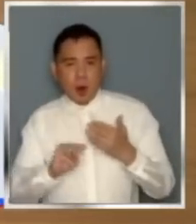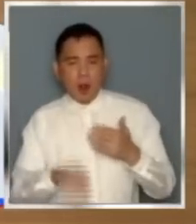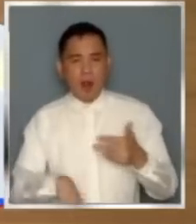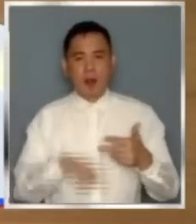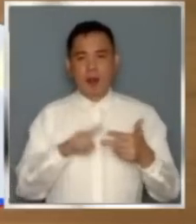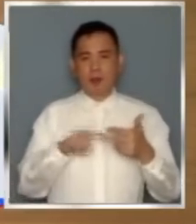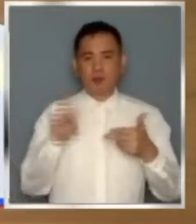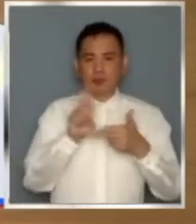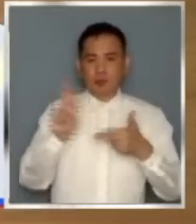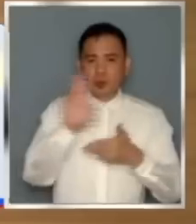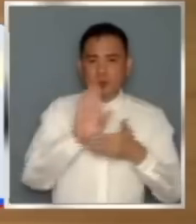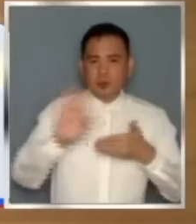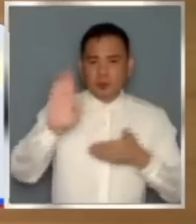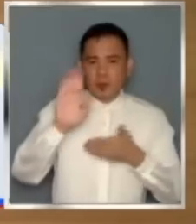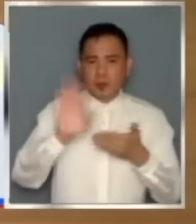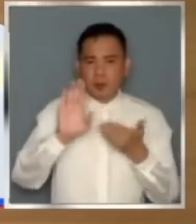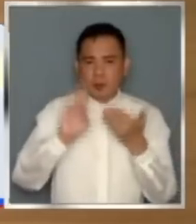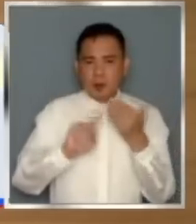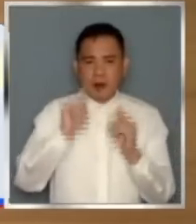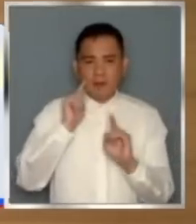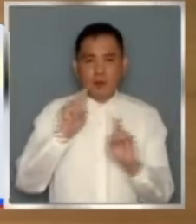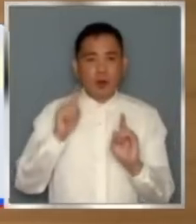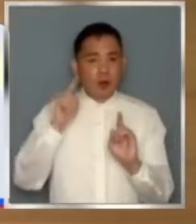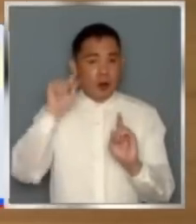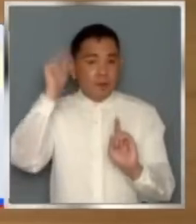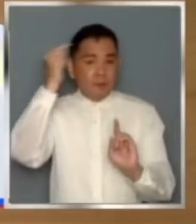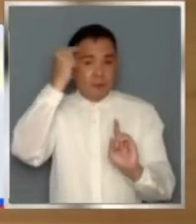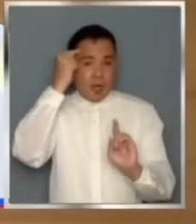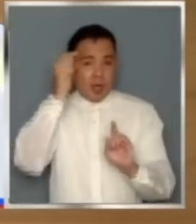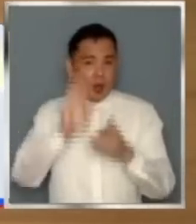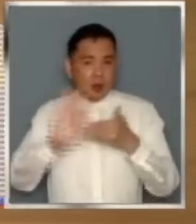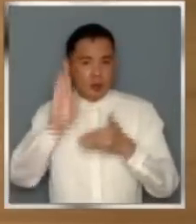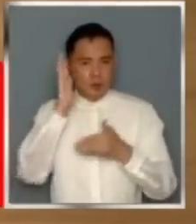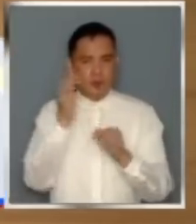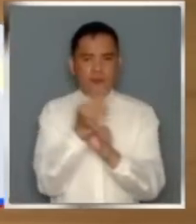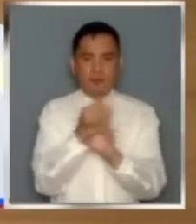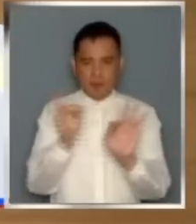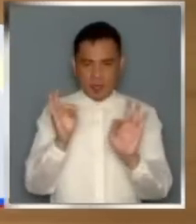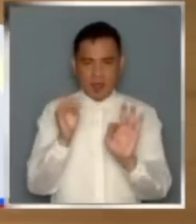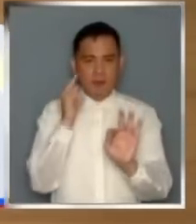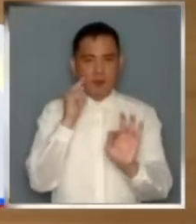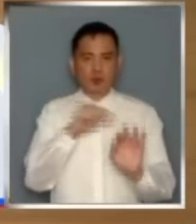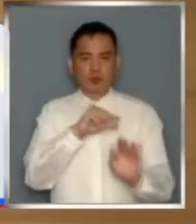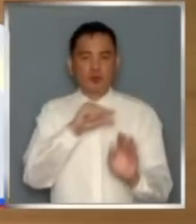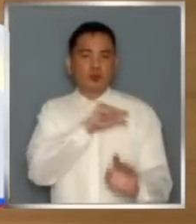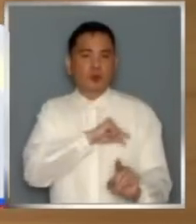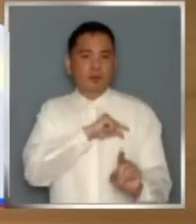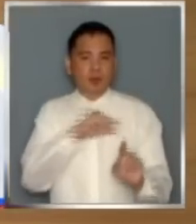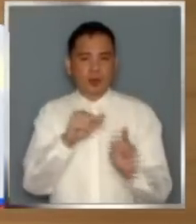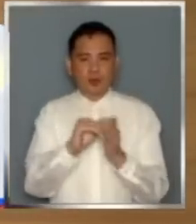universities and colleges will remain free for our qualified students.